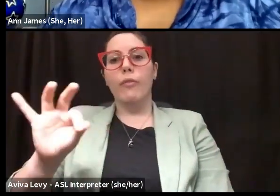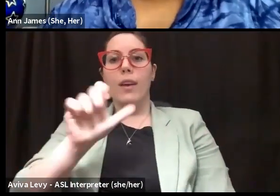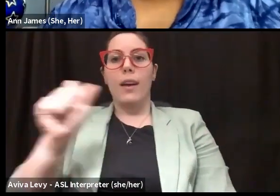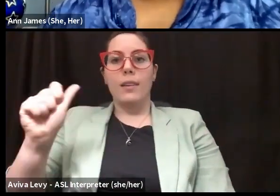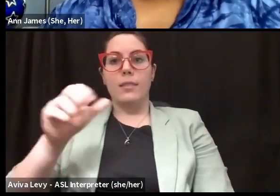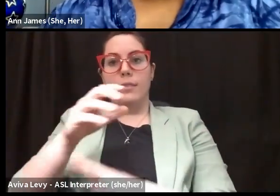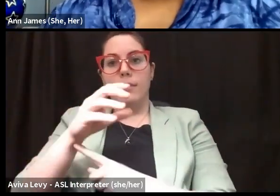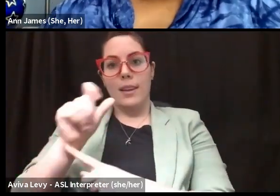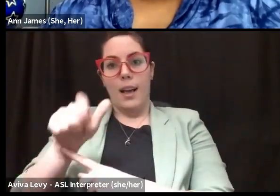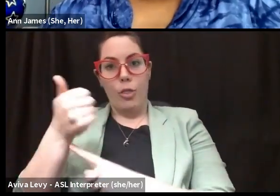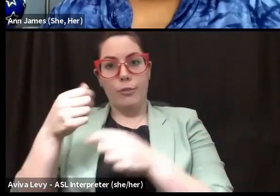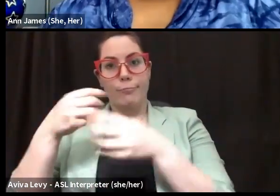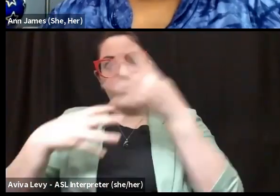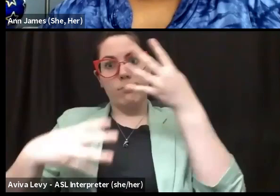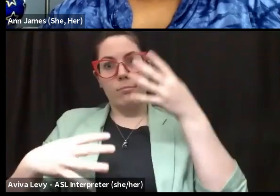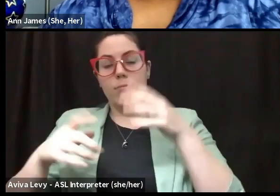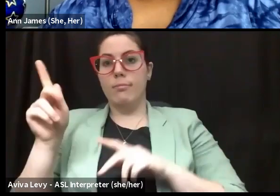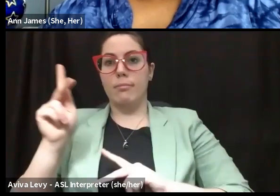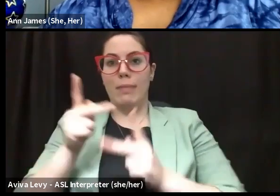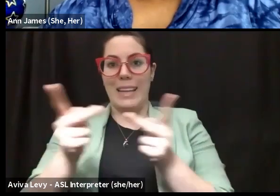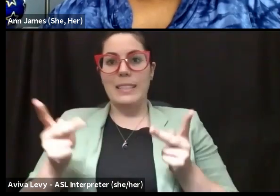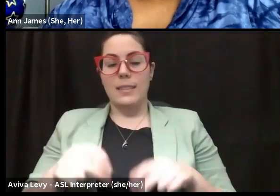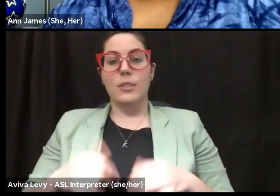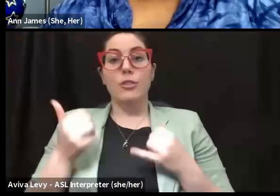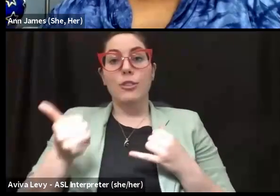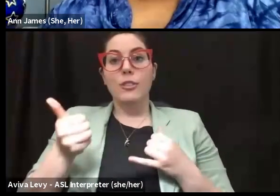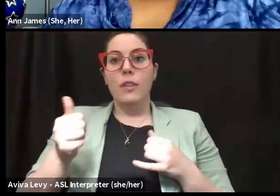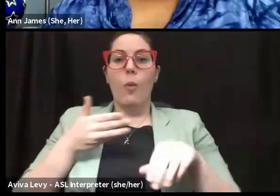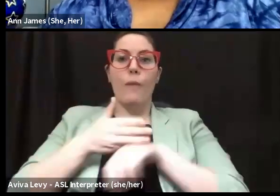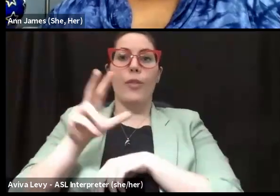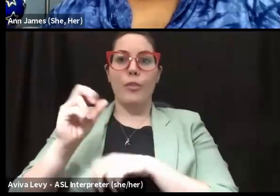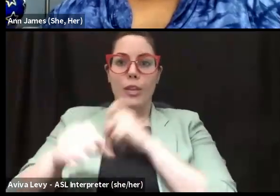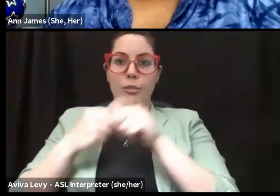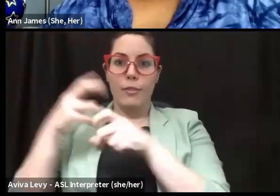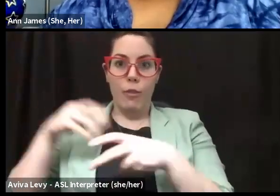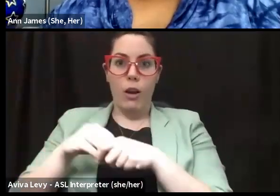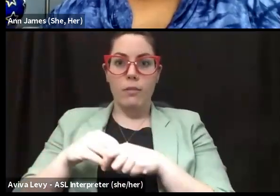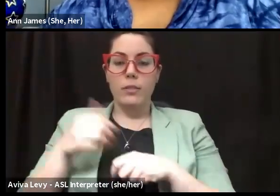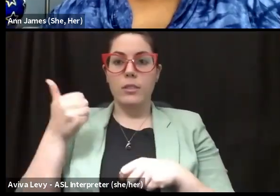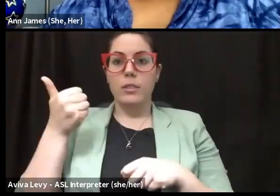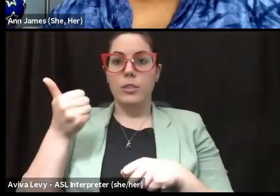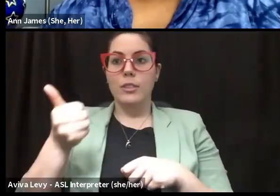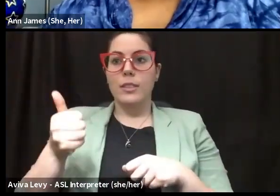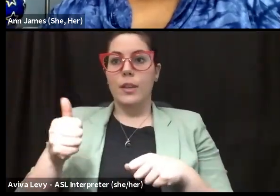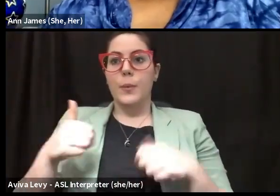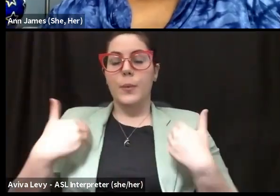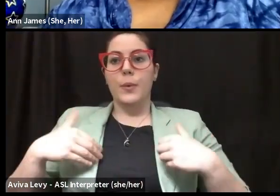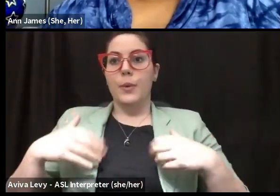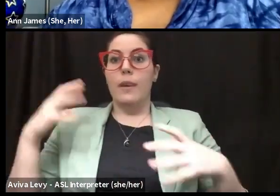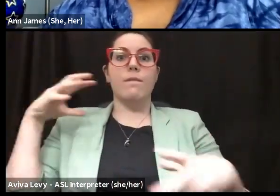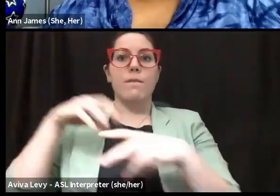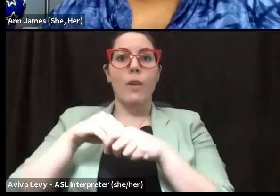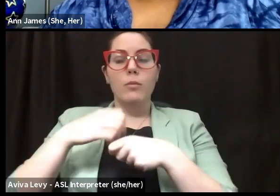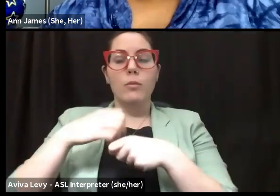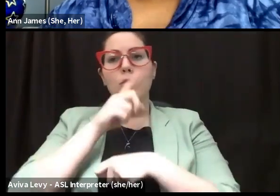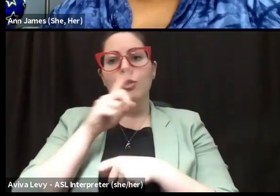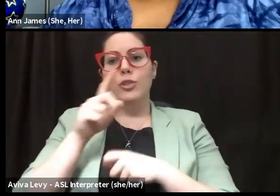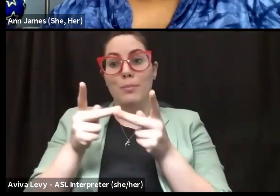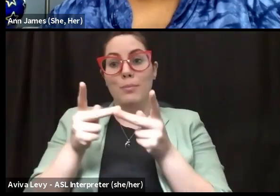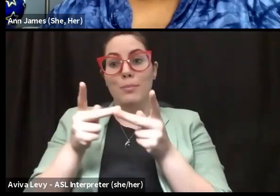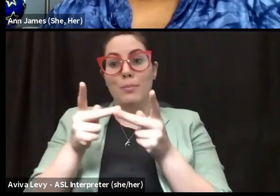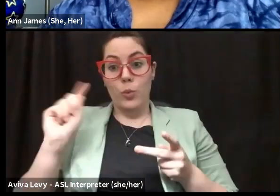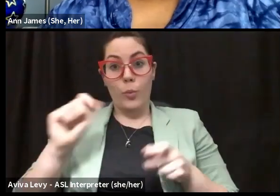30th year as a professional, she is now compelled to make both stages and film sets safer places for people of color.